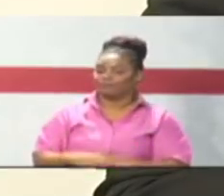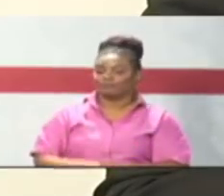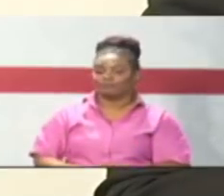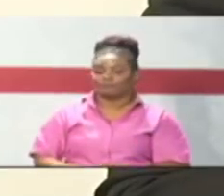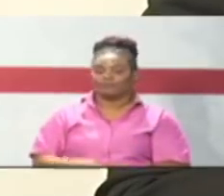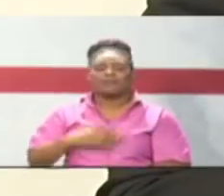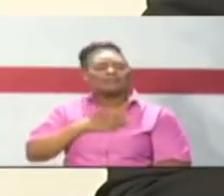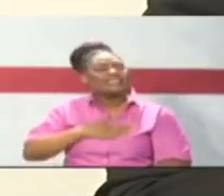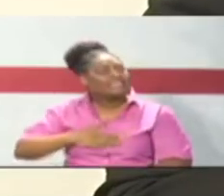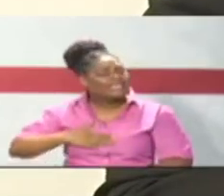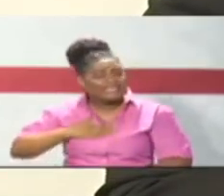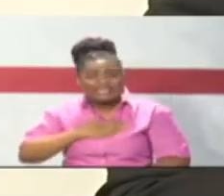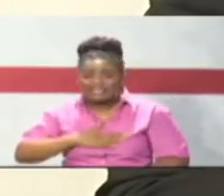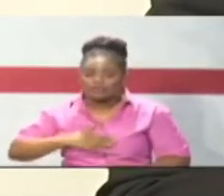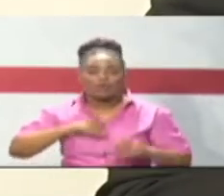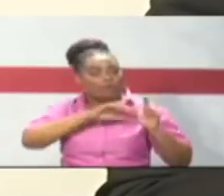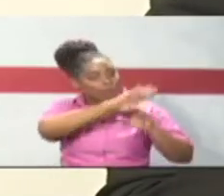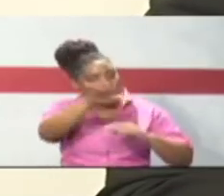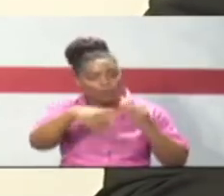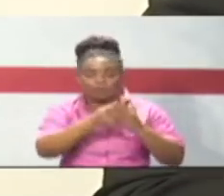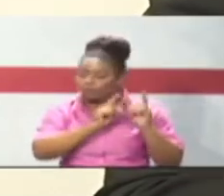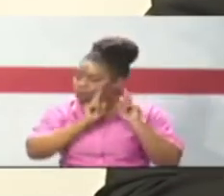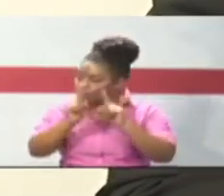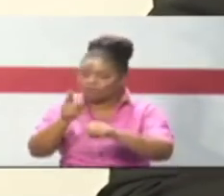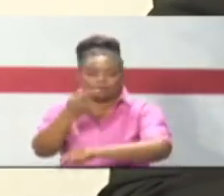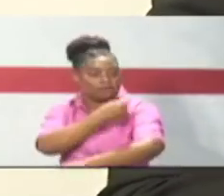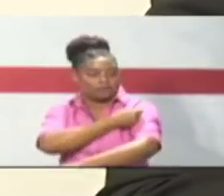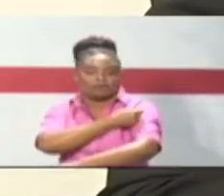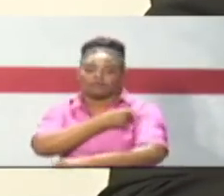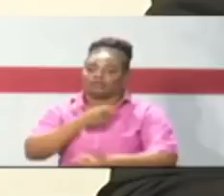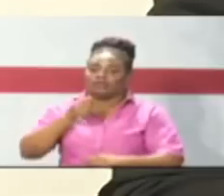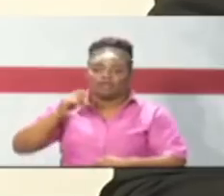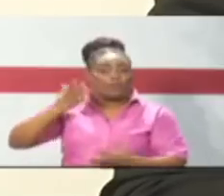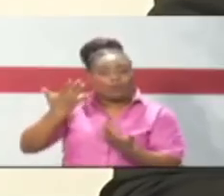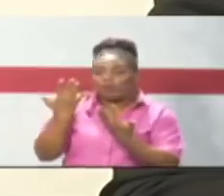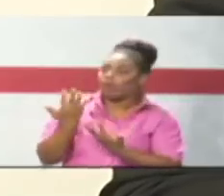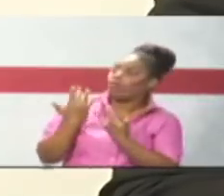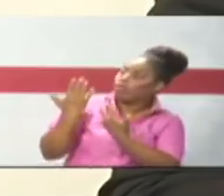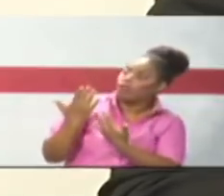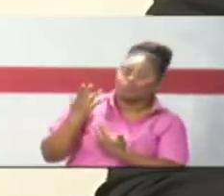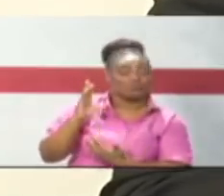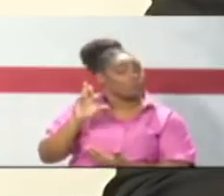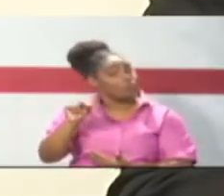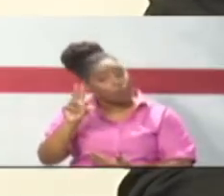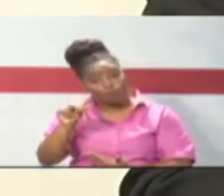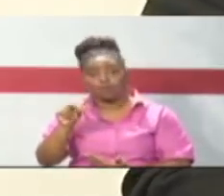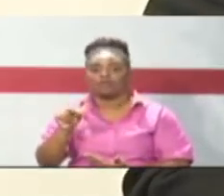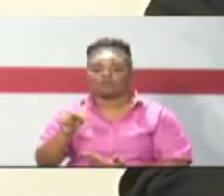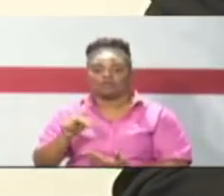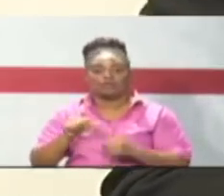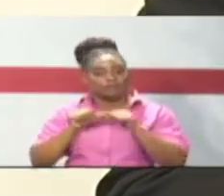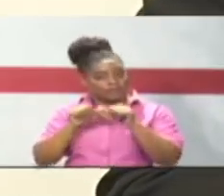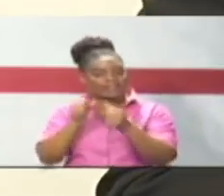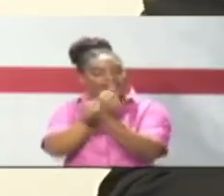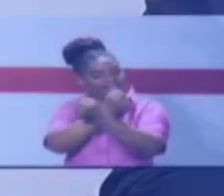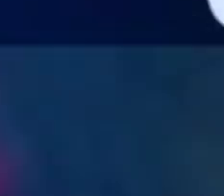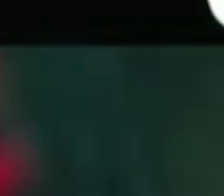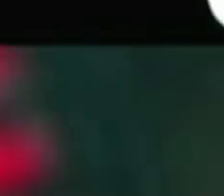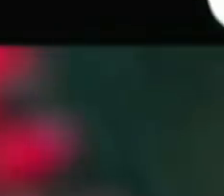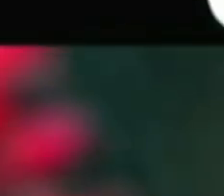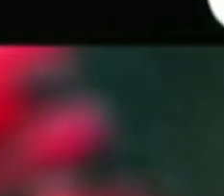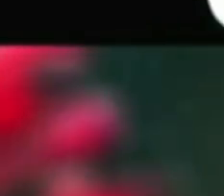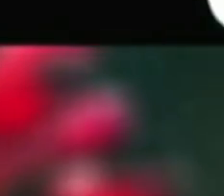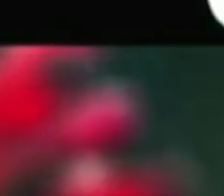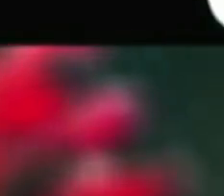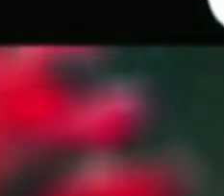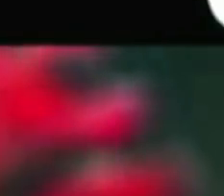please get yours now. Do not delay. Vaccinate today. Be safe and goodbye for now.